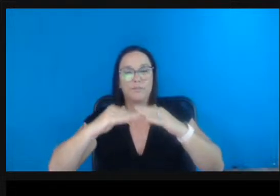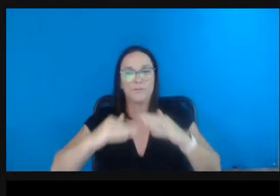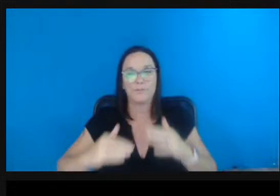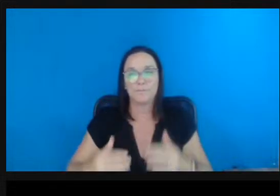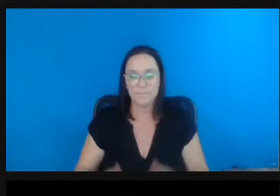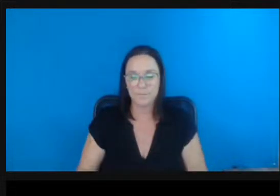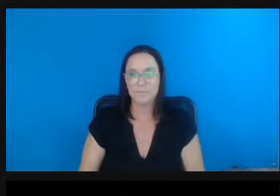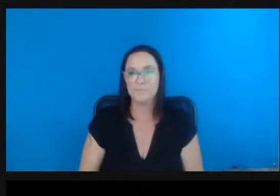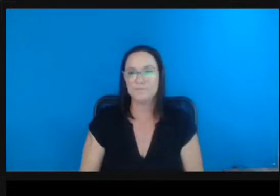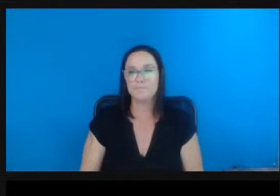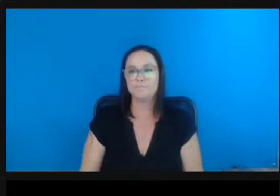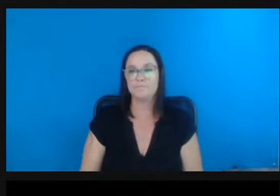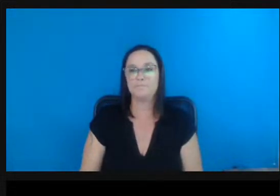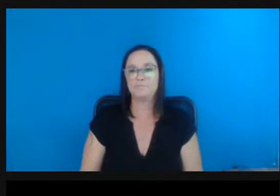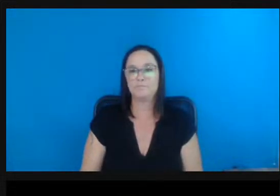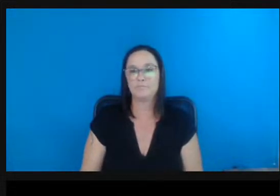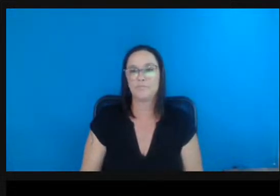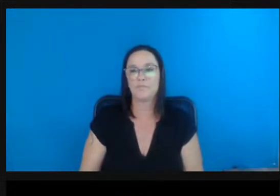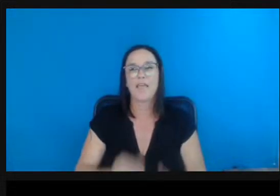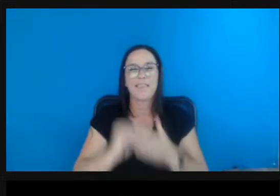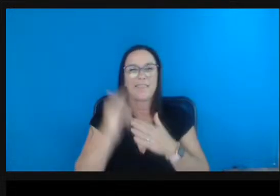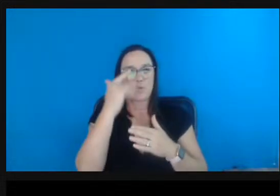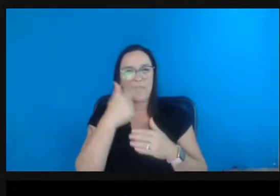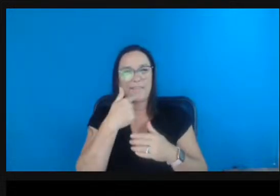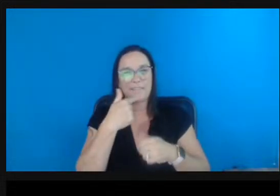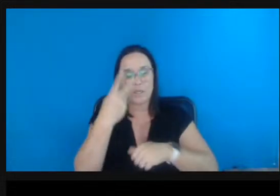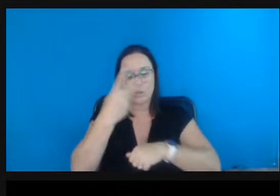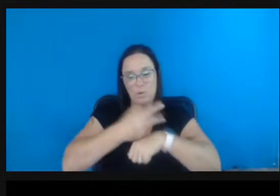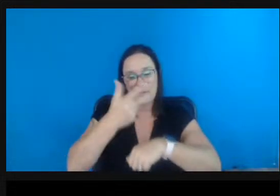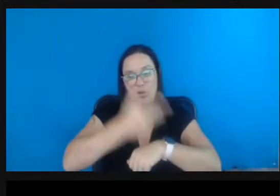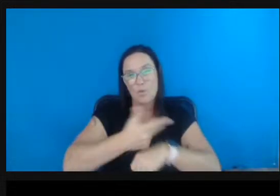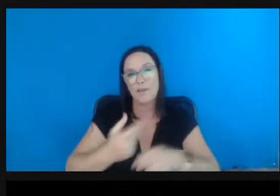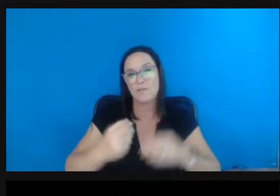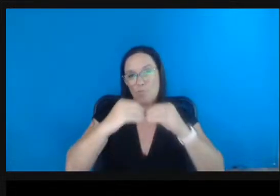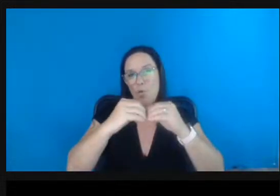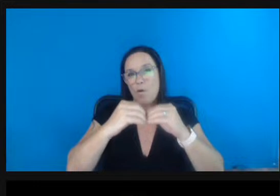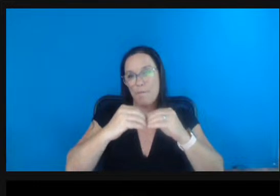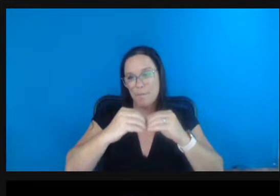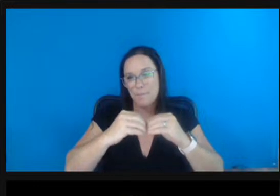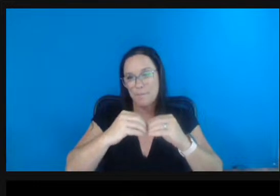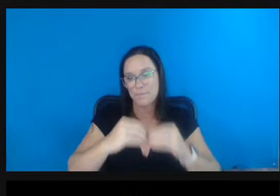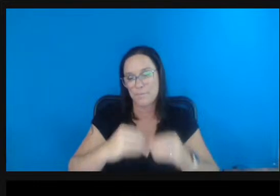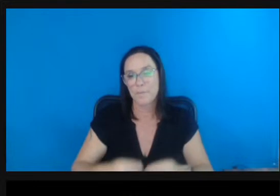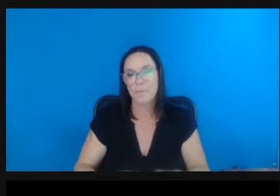go to reach that. And that's why they say 2 to 3 days of this rate gets us to there